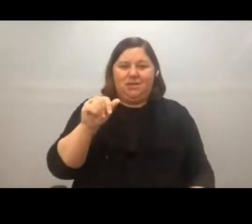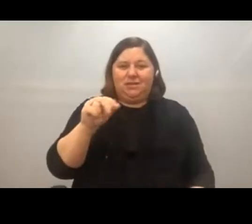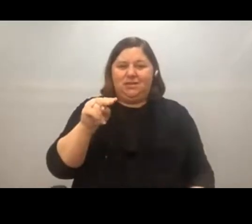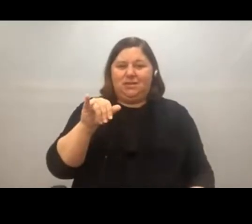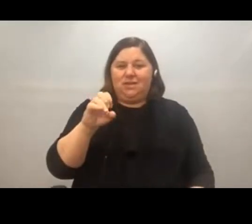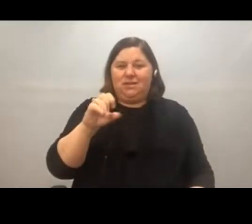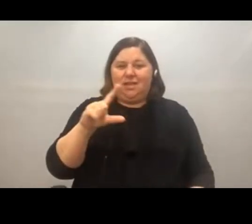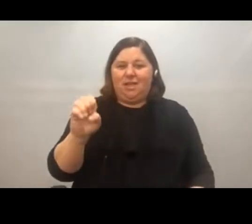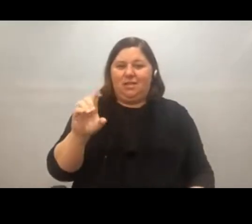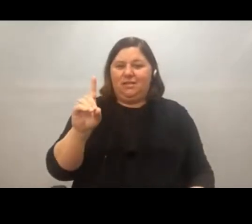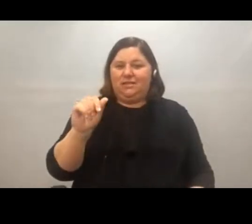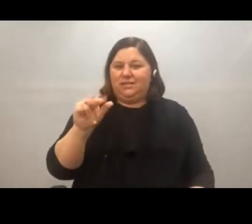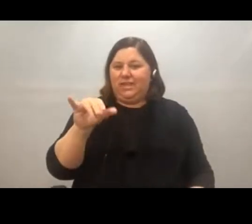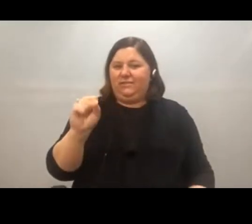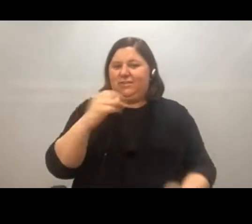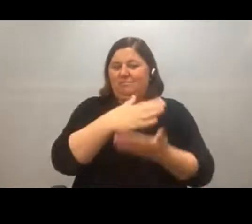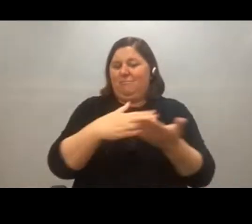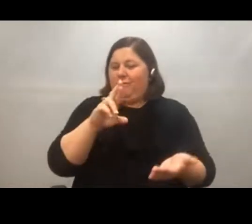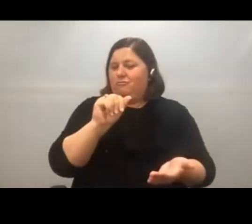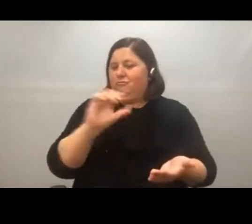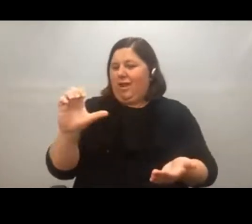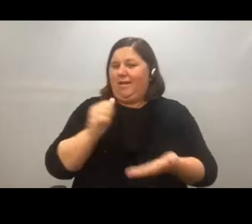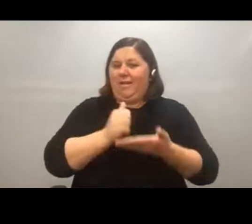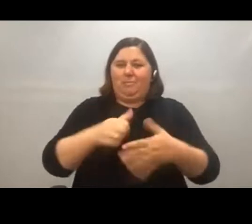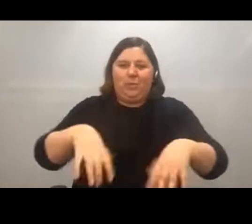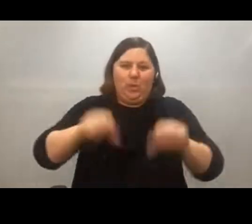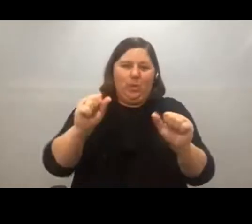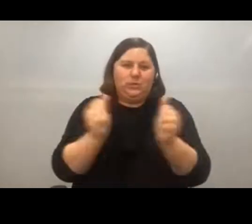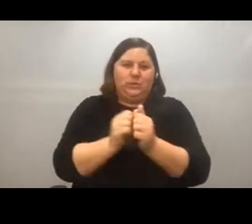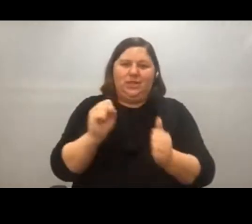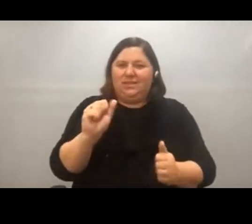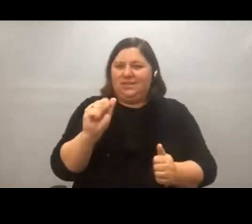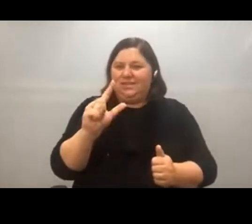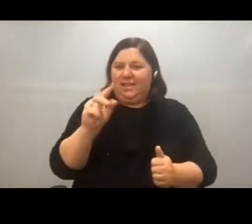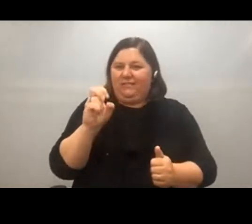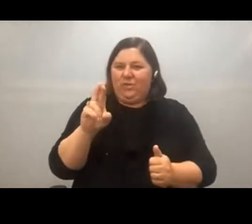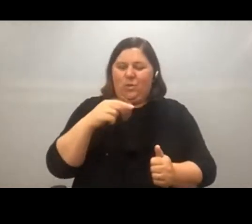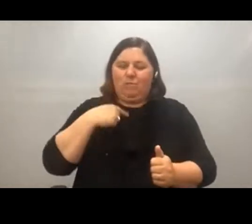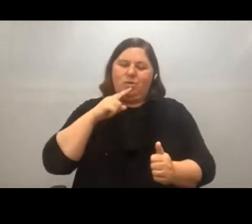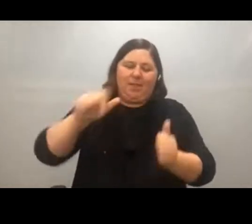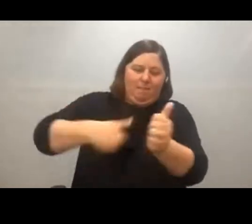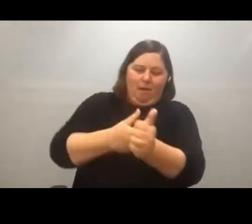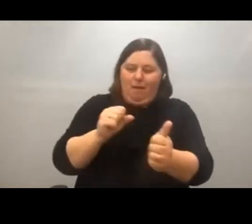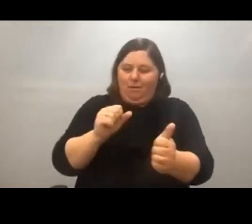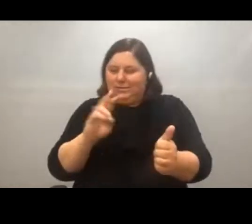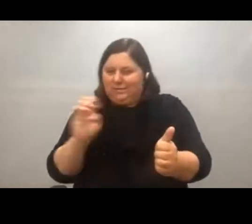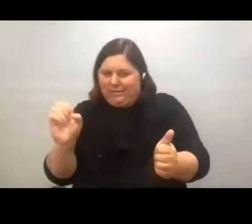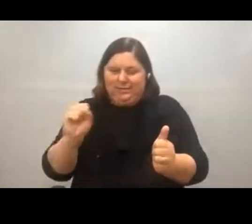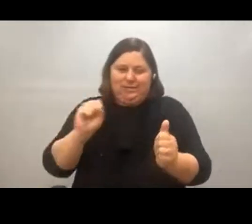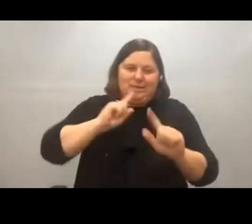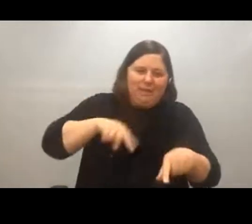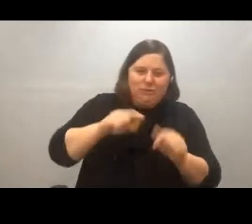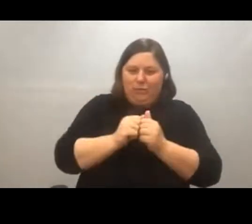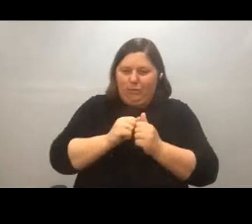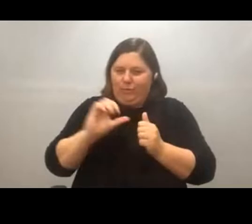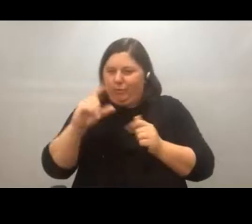rack and i'm helping to host this meeting um with salvador and so i'm working behind the scenes to try and keep up with questions and chat and all